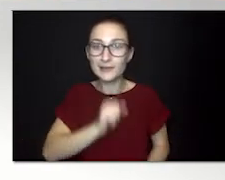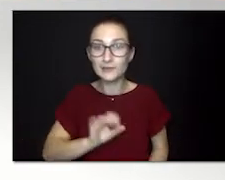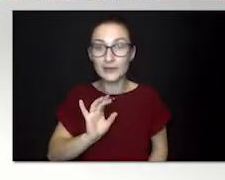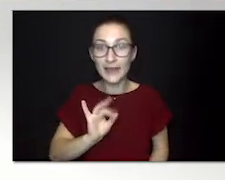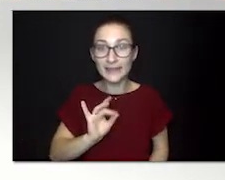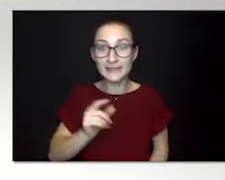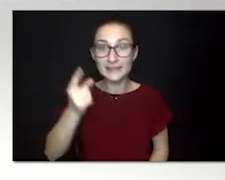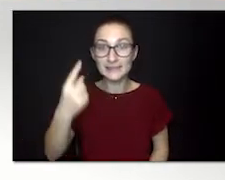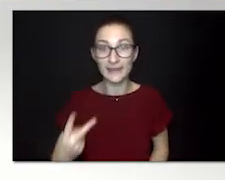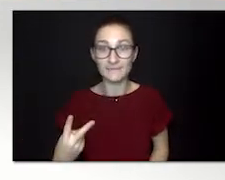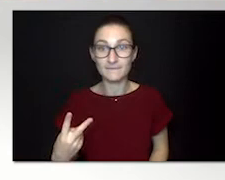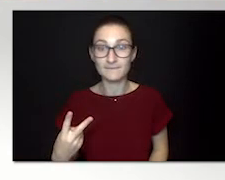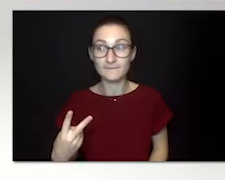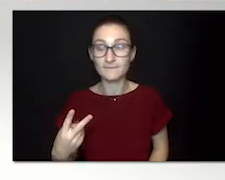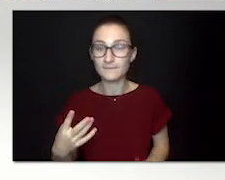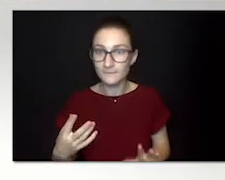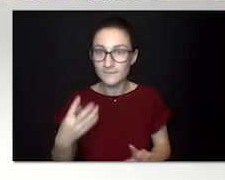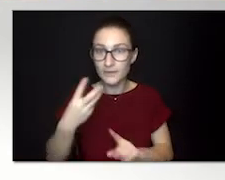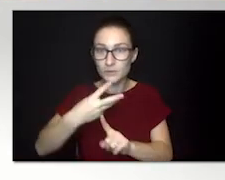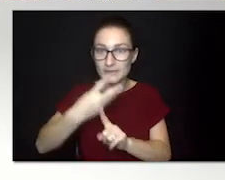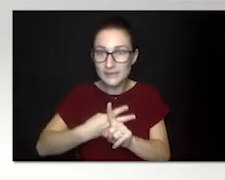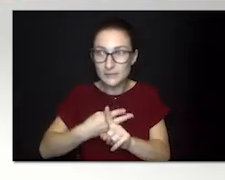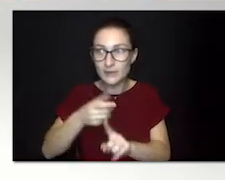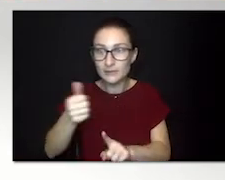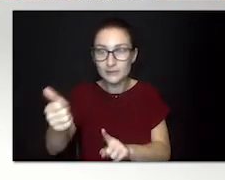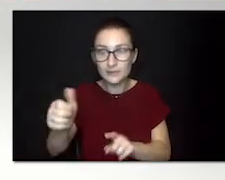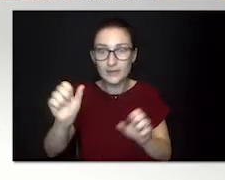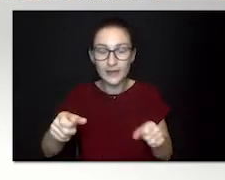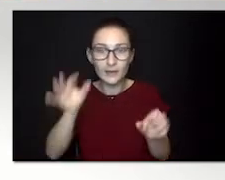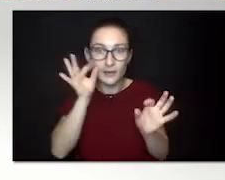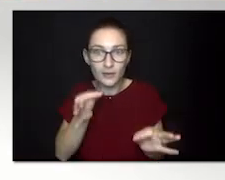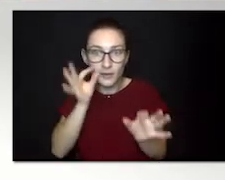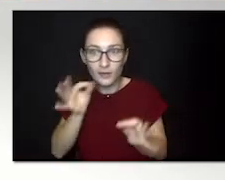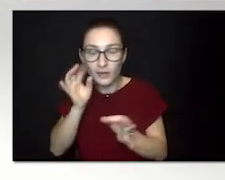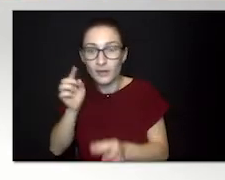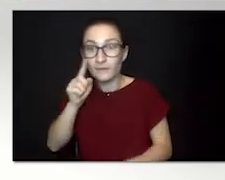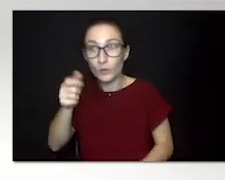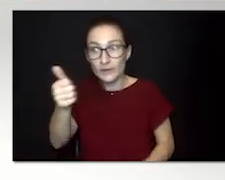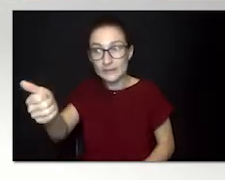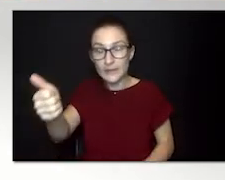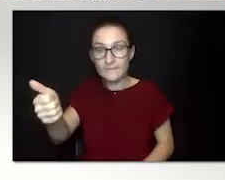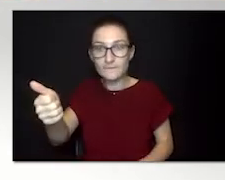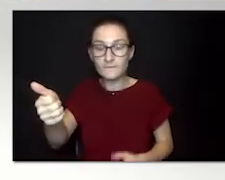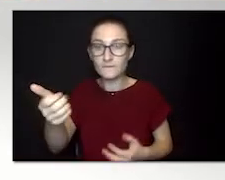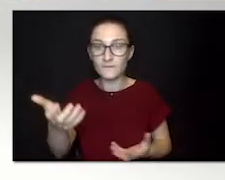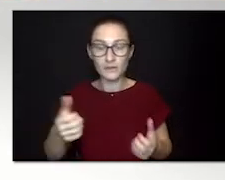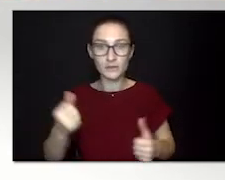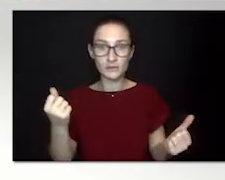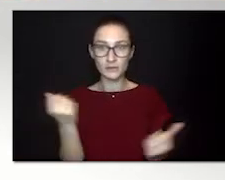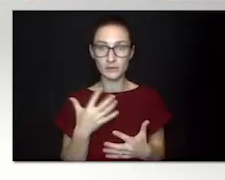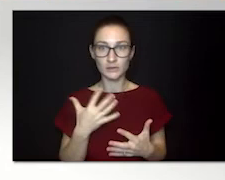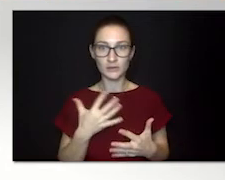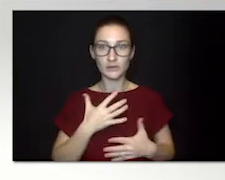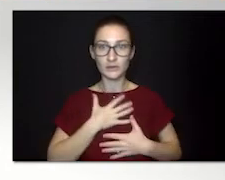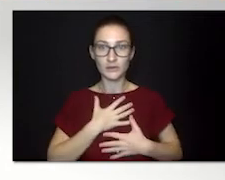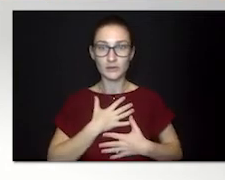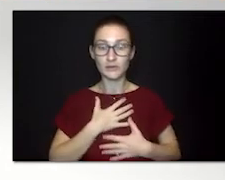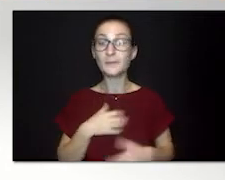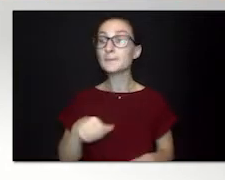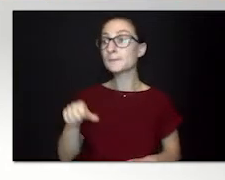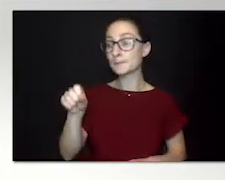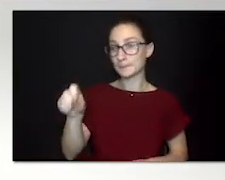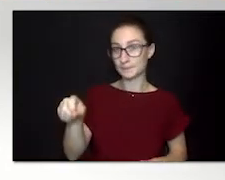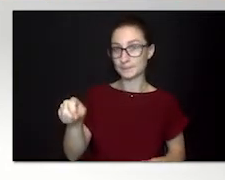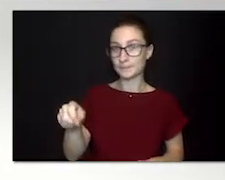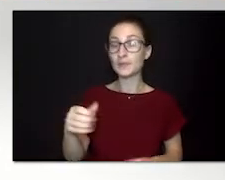be, that's scary for me because Yep. my son does not have the capability of making these decisions. Yes, so now